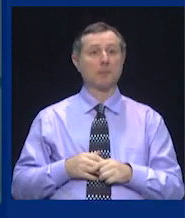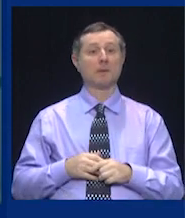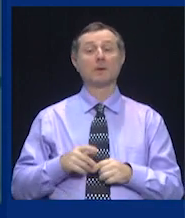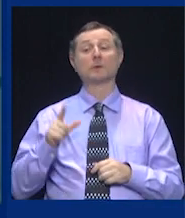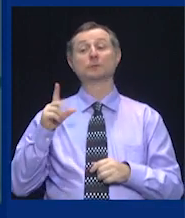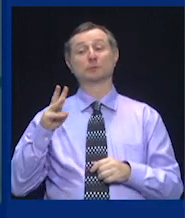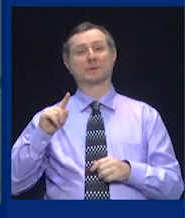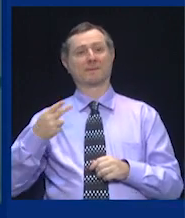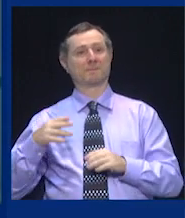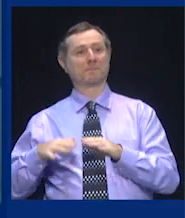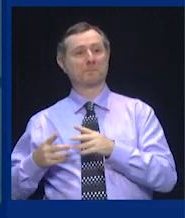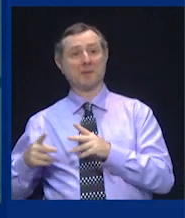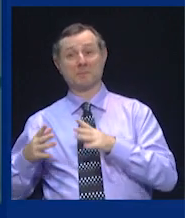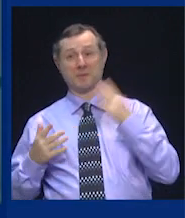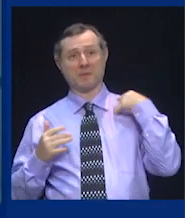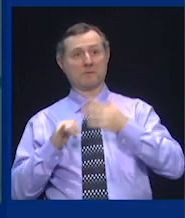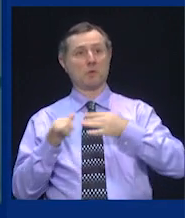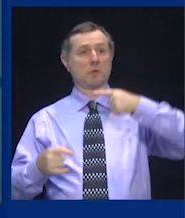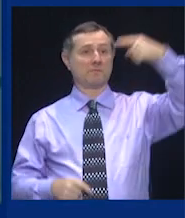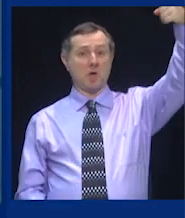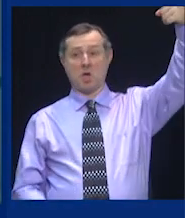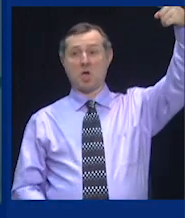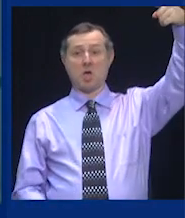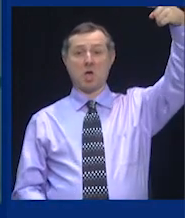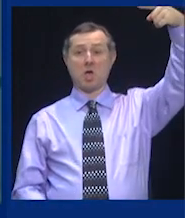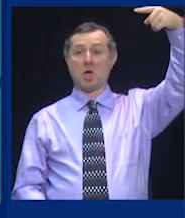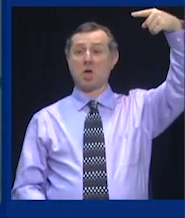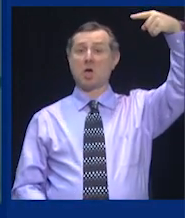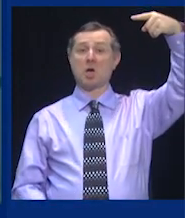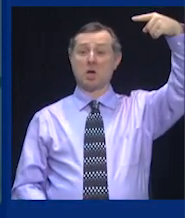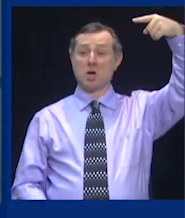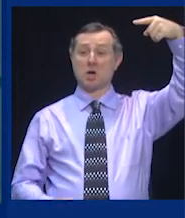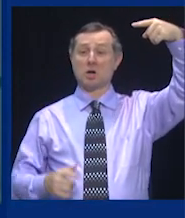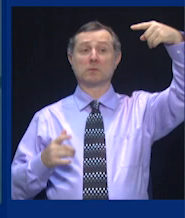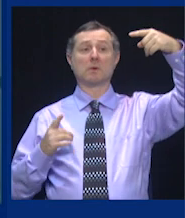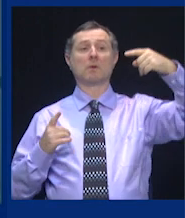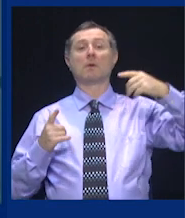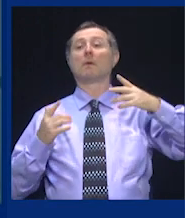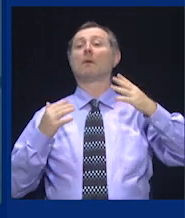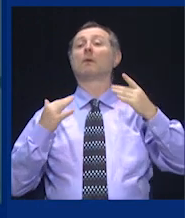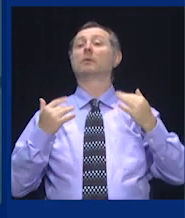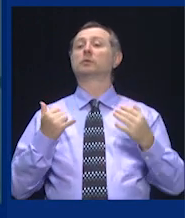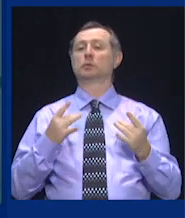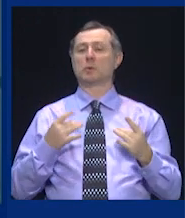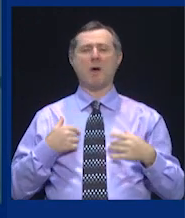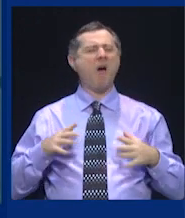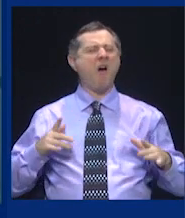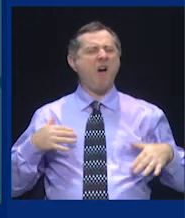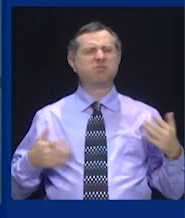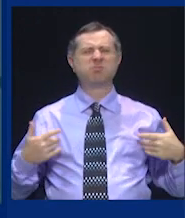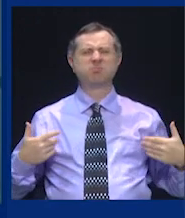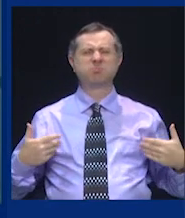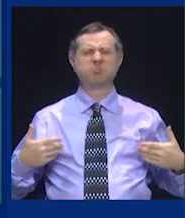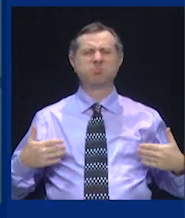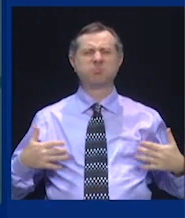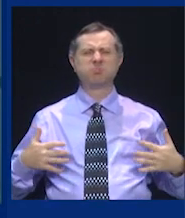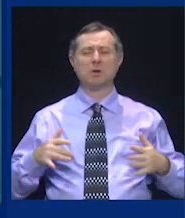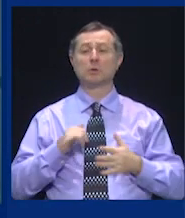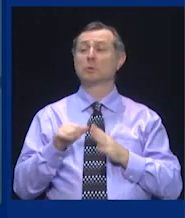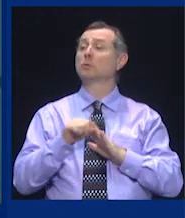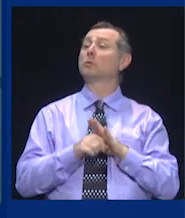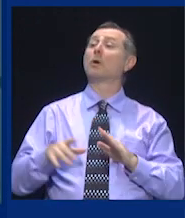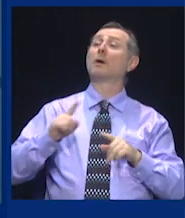1 for months. Yes, but we acted and they didn't. That's